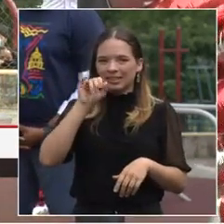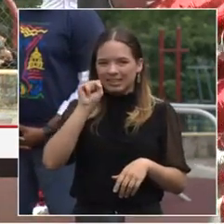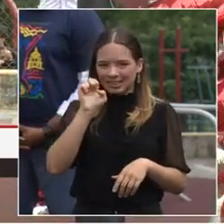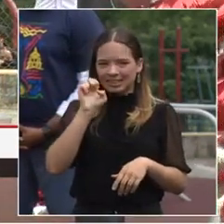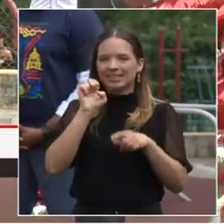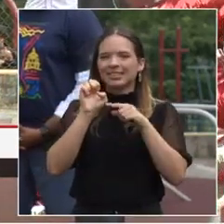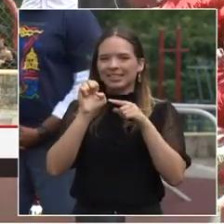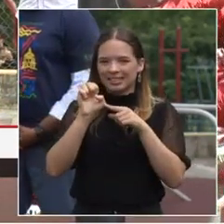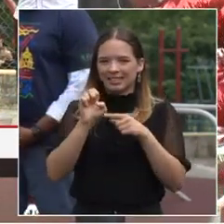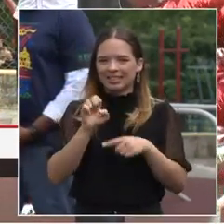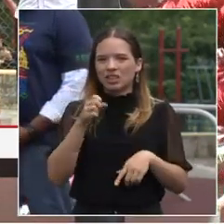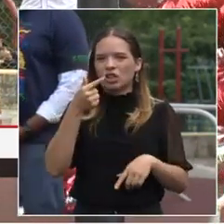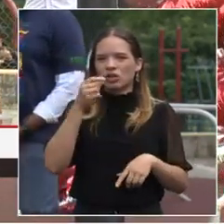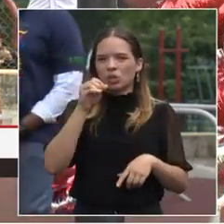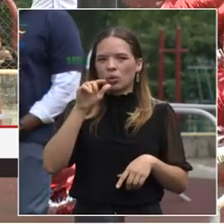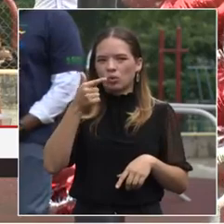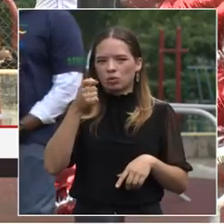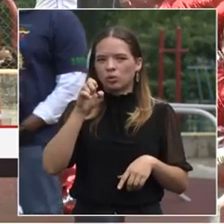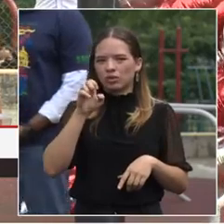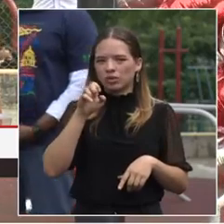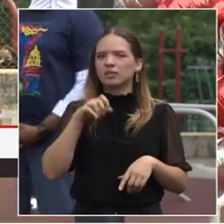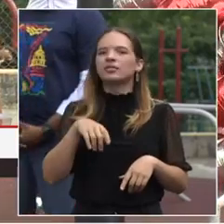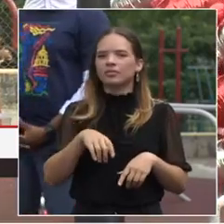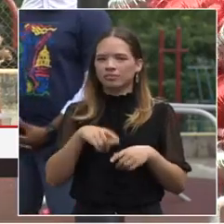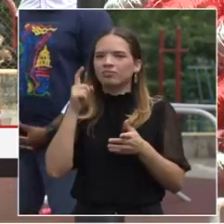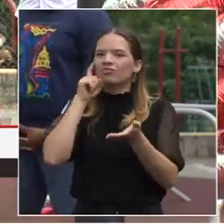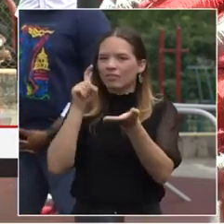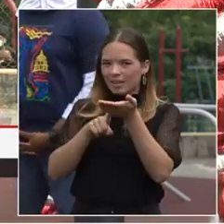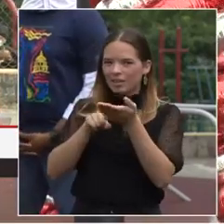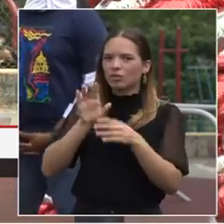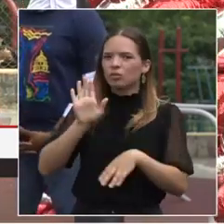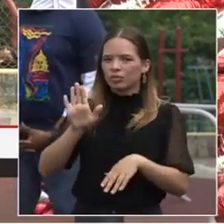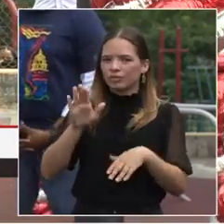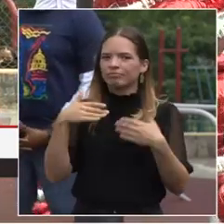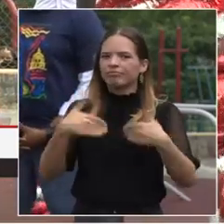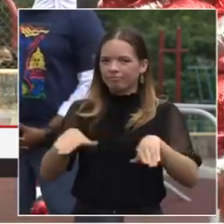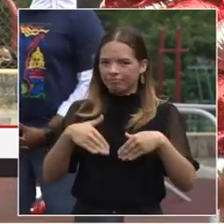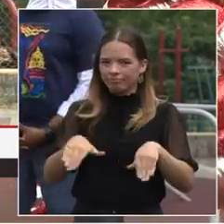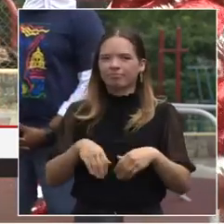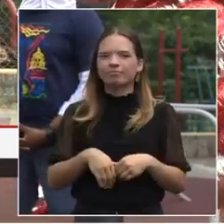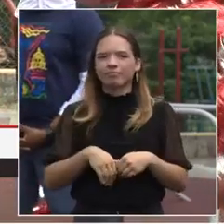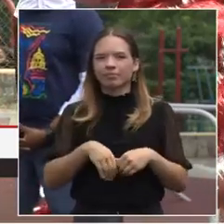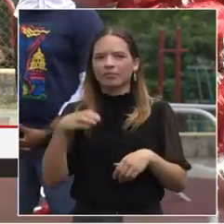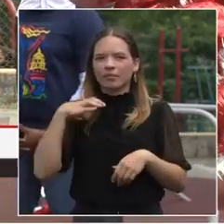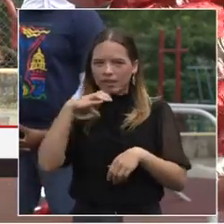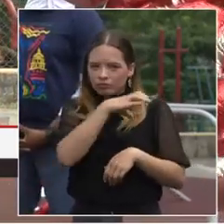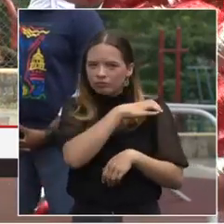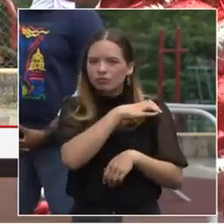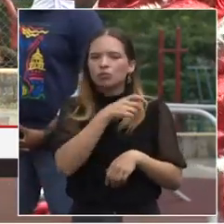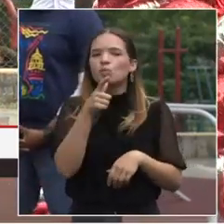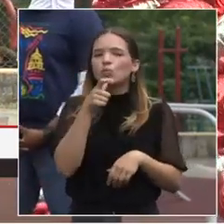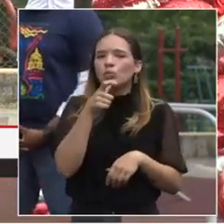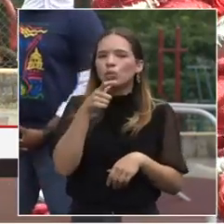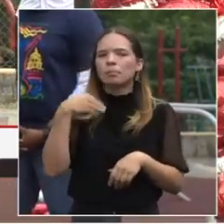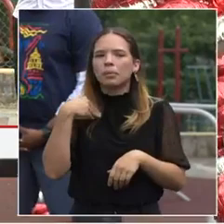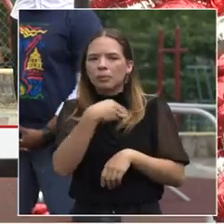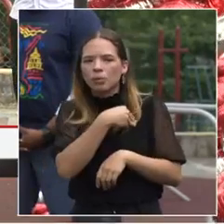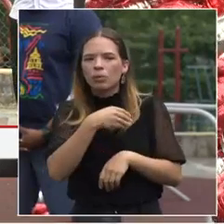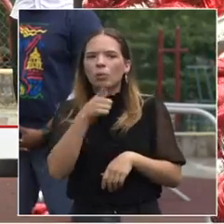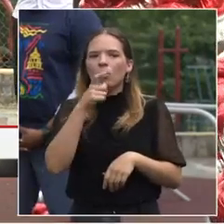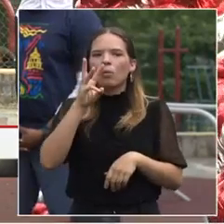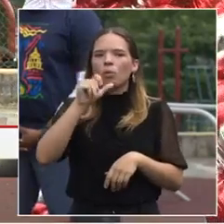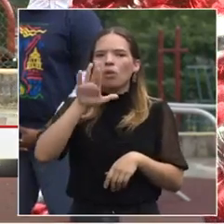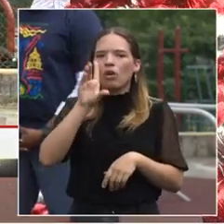when she was being recognized, and also our council member for Ward 5, Council Member Kenya McDuffie,